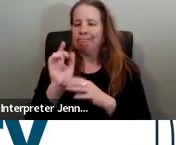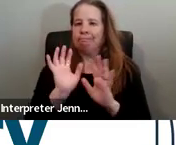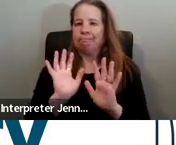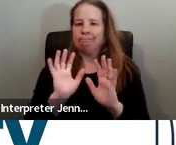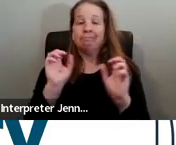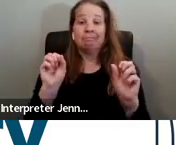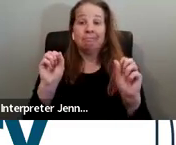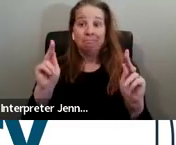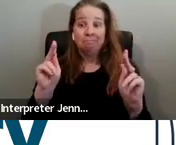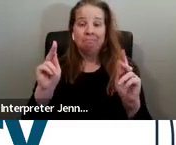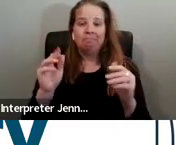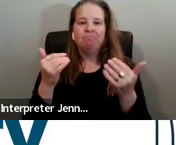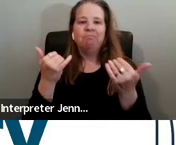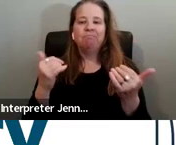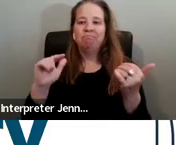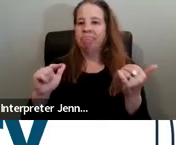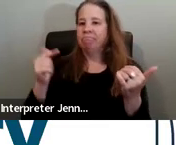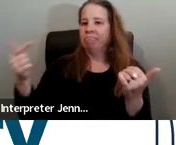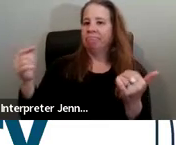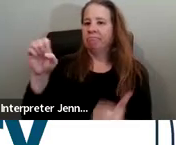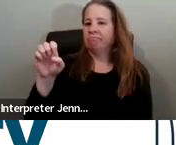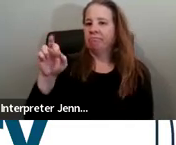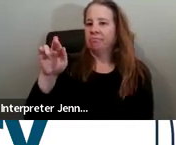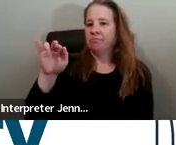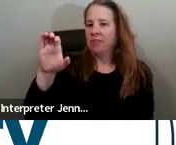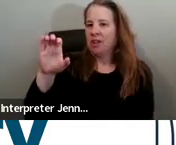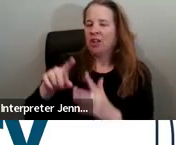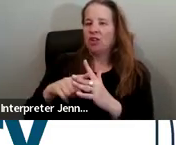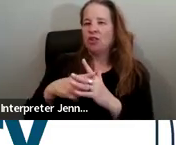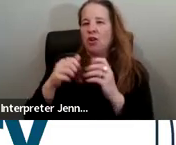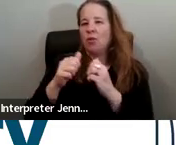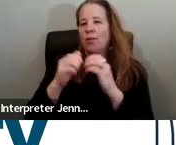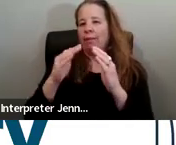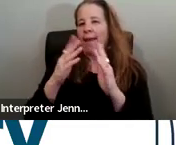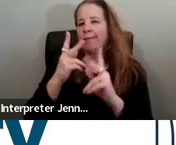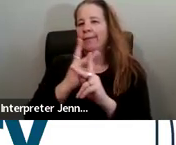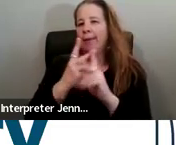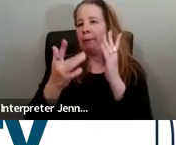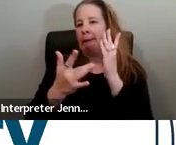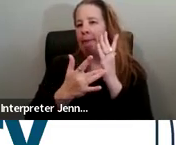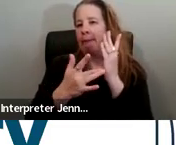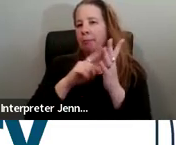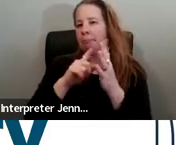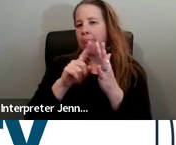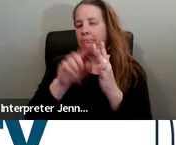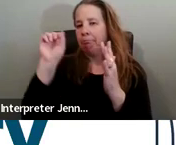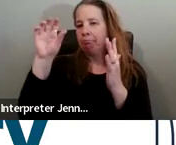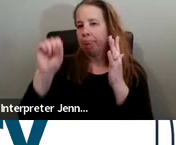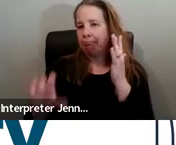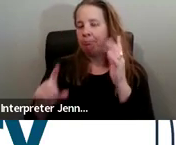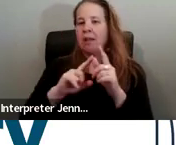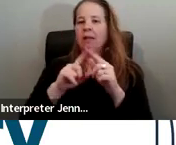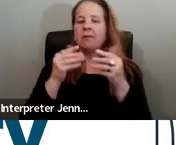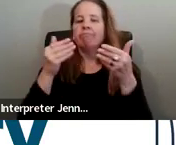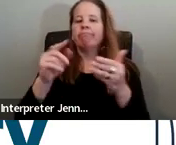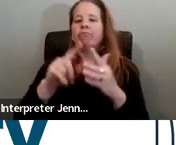All right, I'm gonna hand it to Eric just to start us with some housekeeping and technical notes, and then we'll get